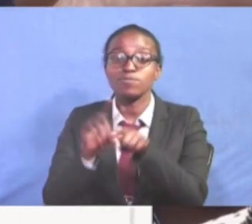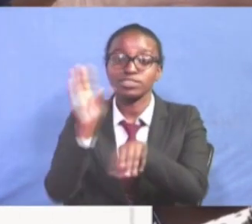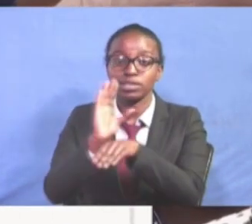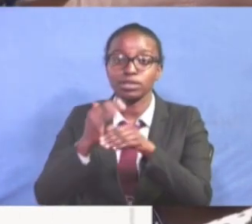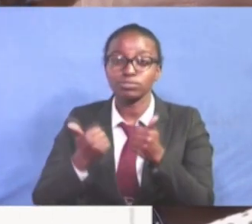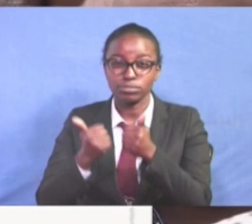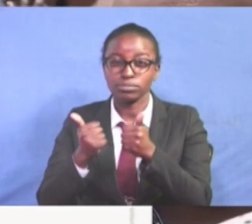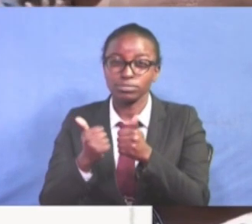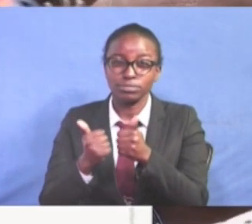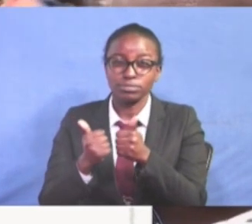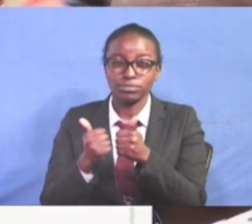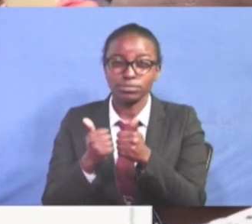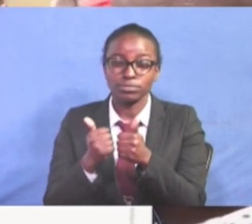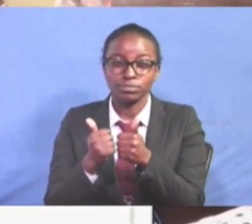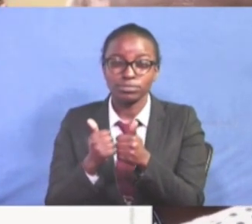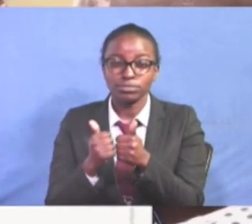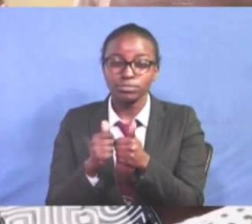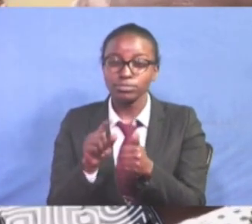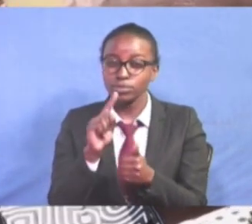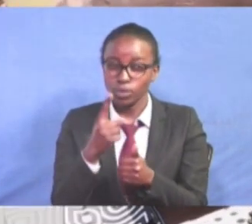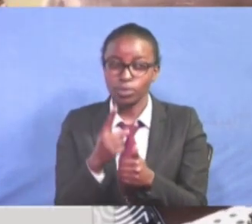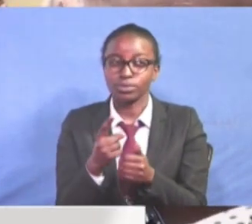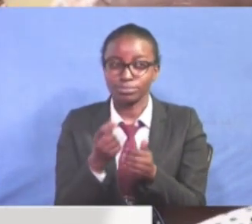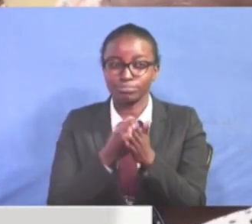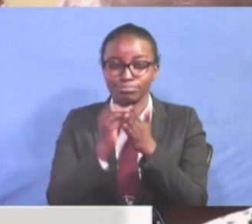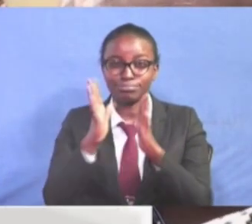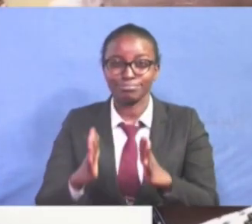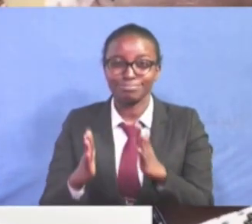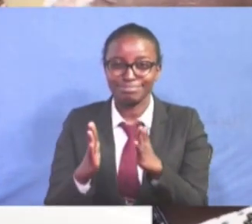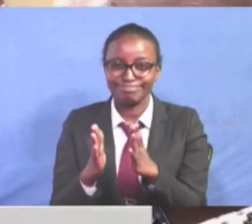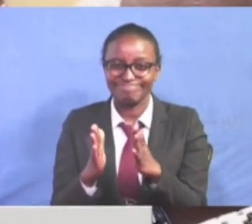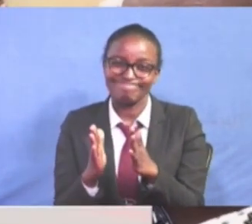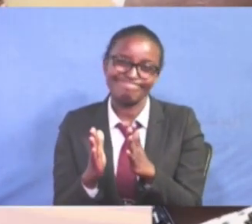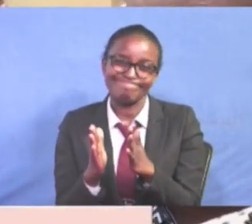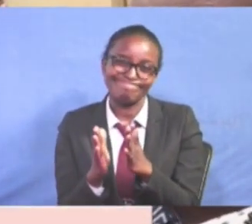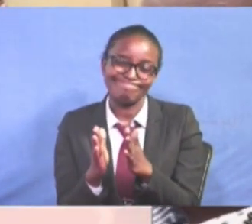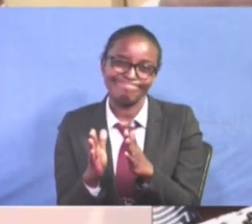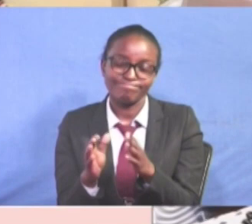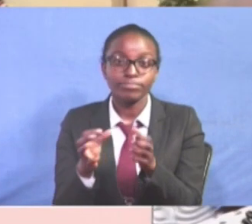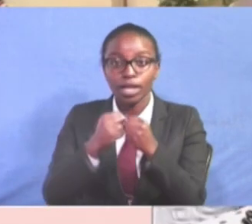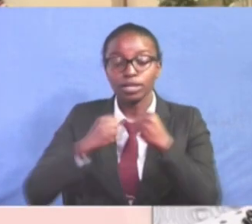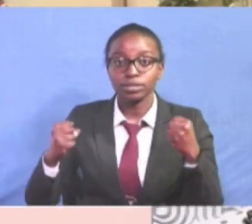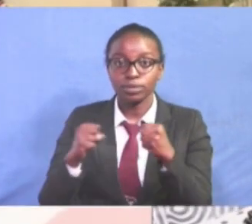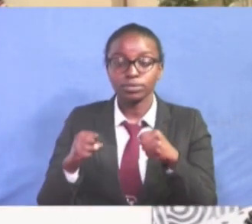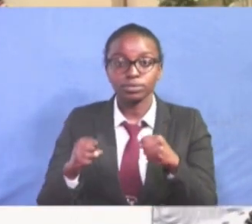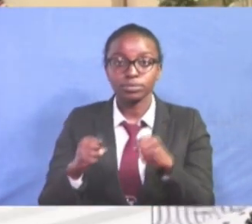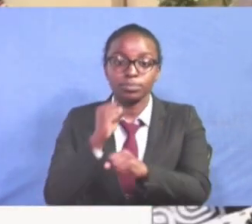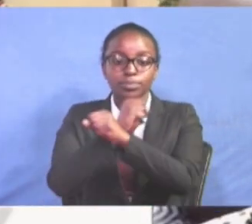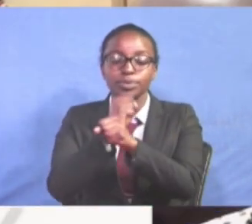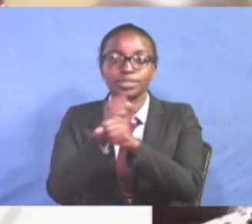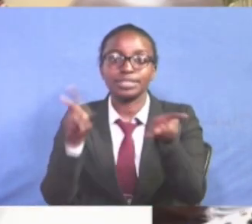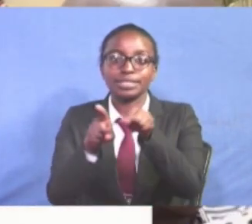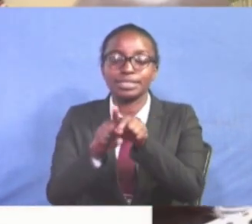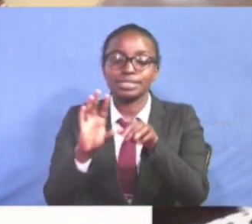akisafu. Alikuwa striker permanent asha kwa kanisa. Kwa mlango, kwa kulinda mlango, kwa kulinda kila